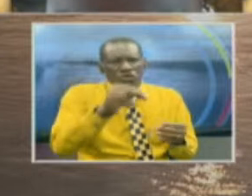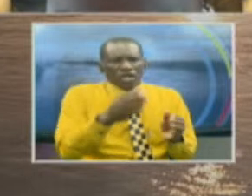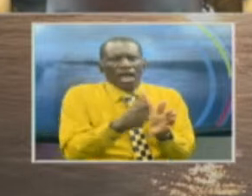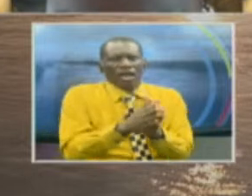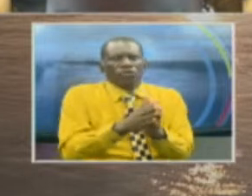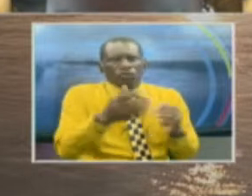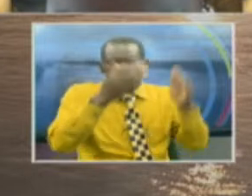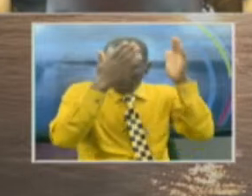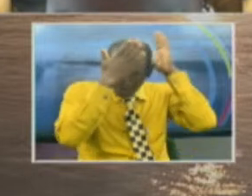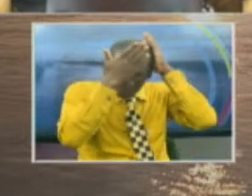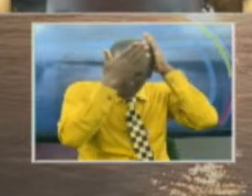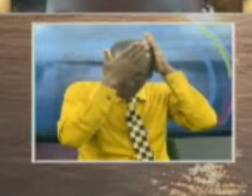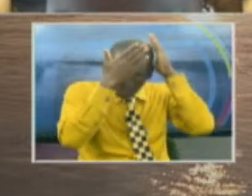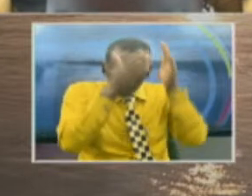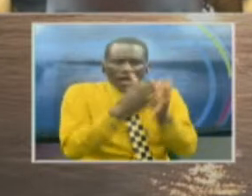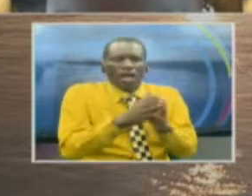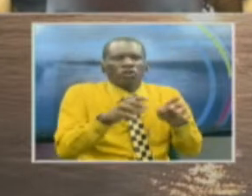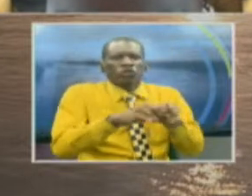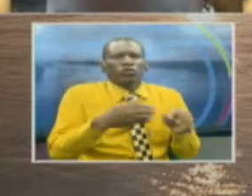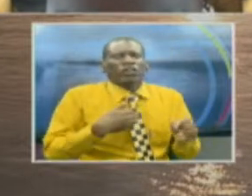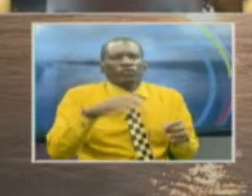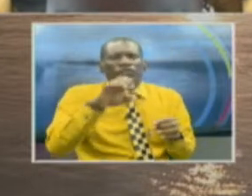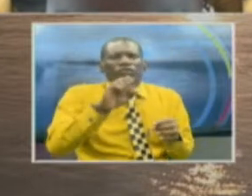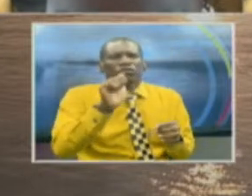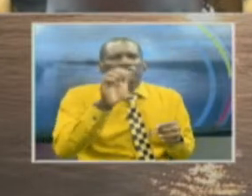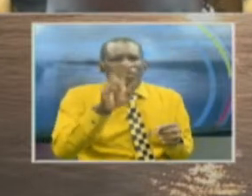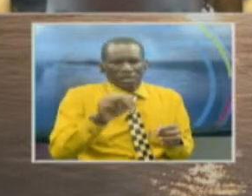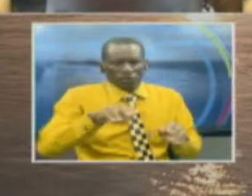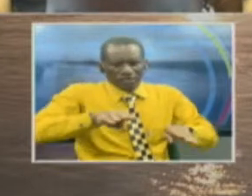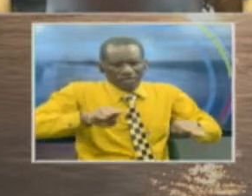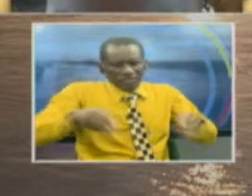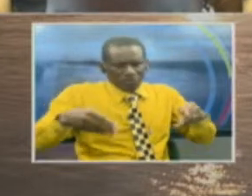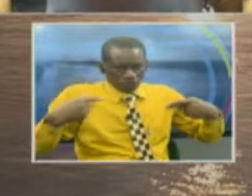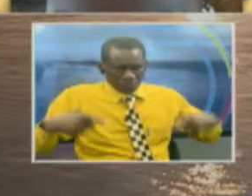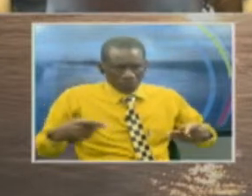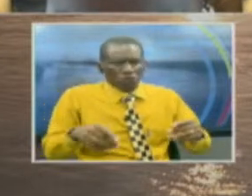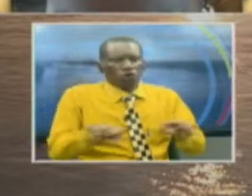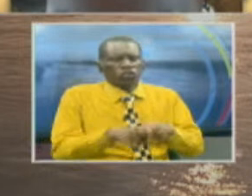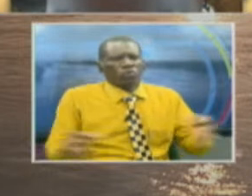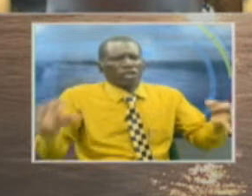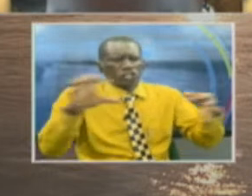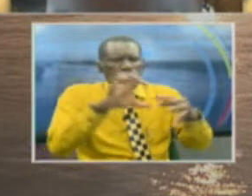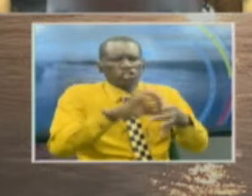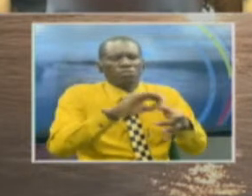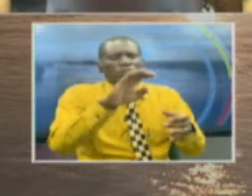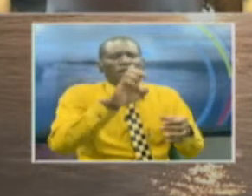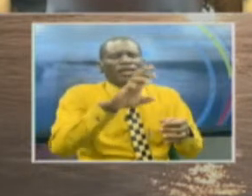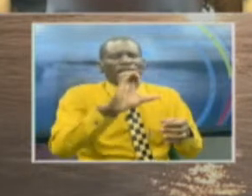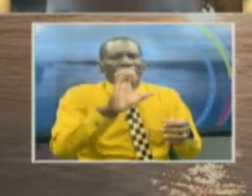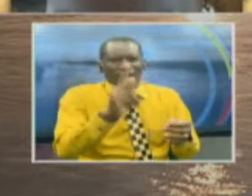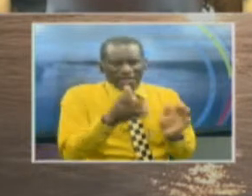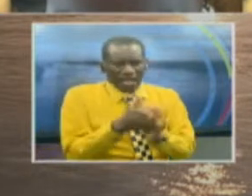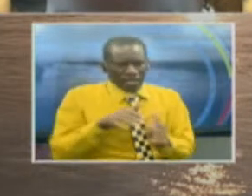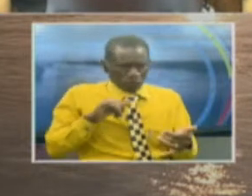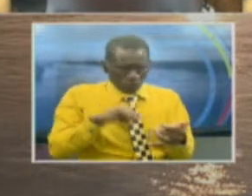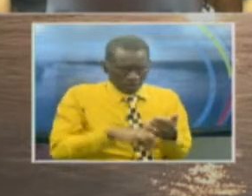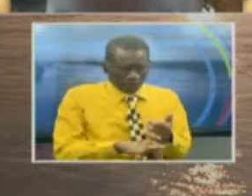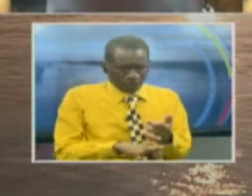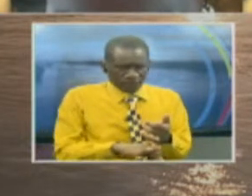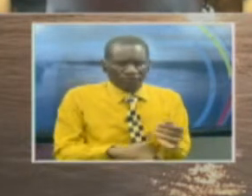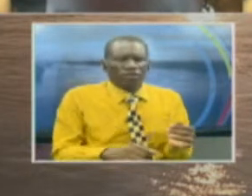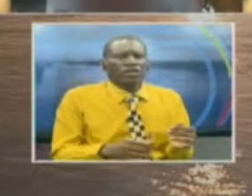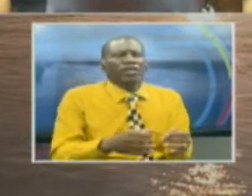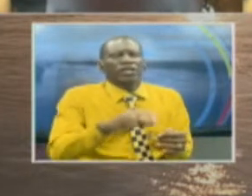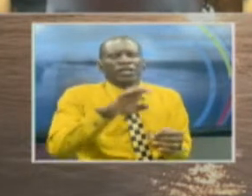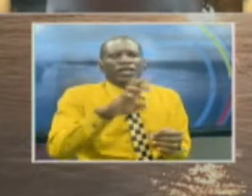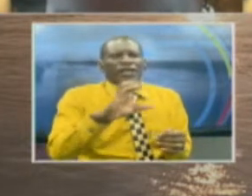Kakamega virtually, and Suzanne has a physical impairment. We're also joined by Eric Ngondi and his wife, Purity Mokami. Eric